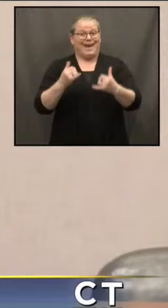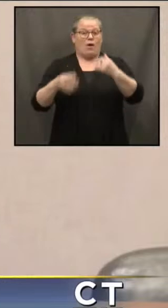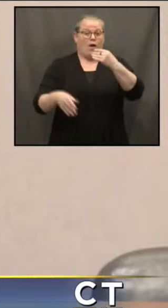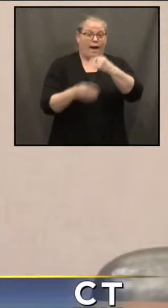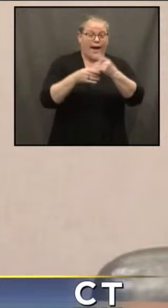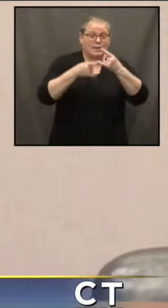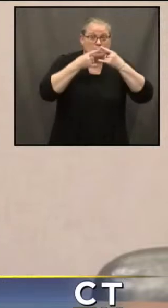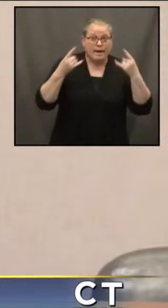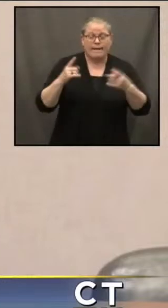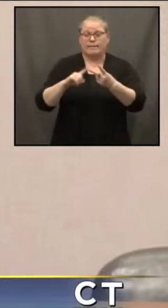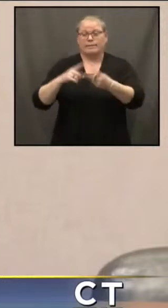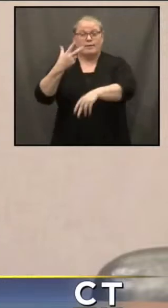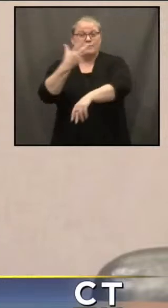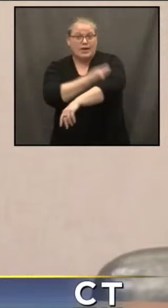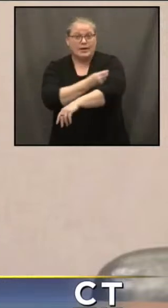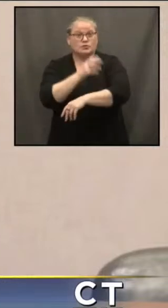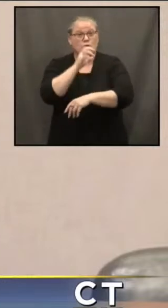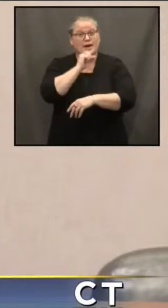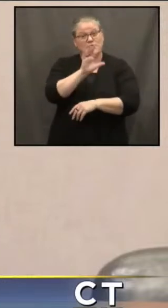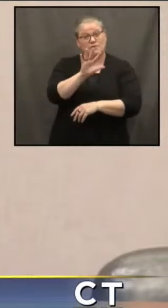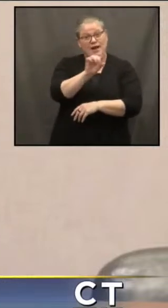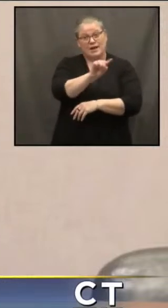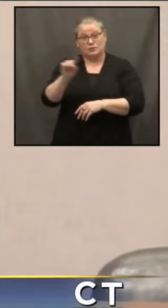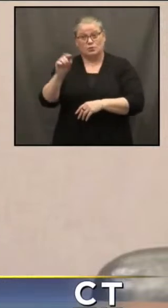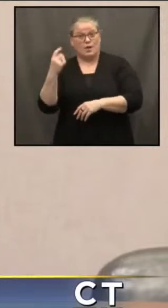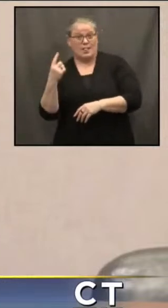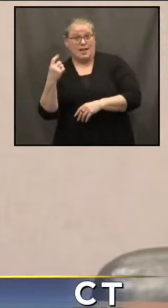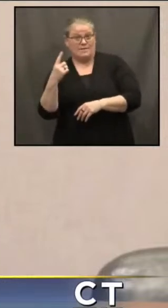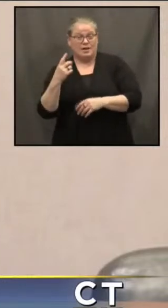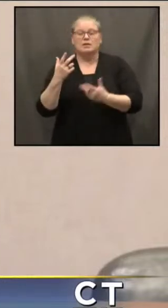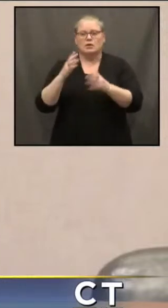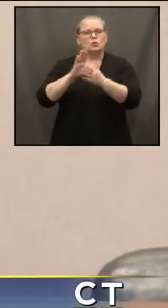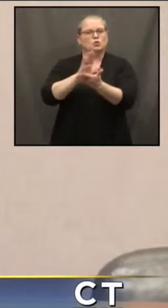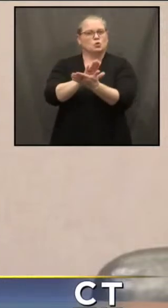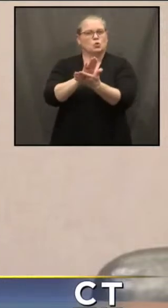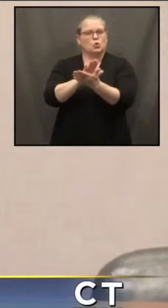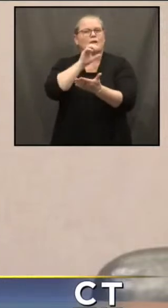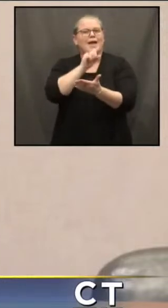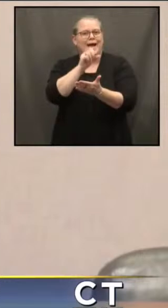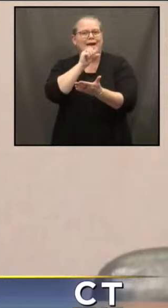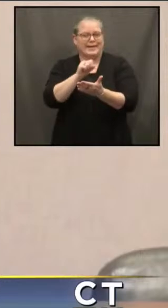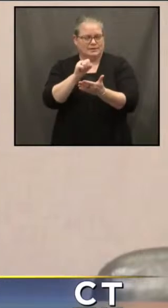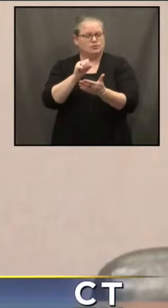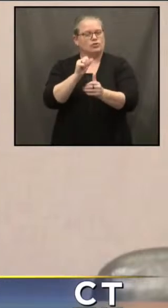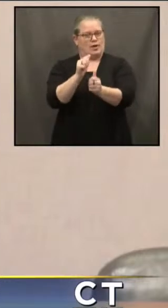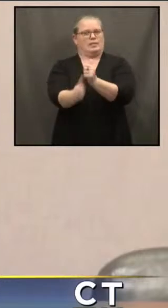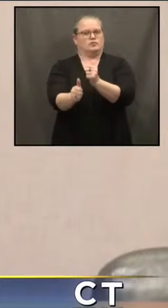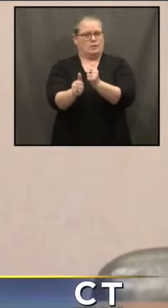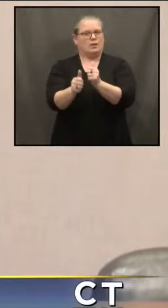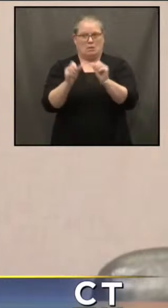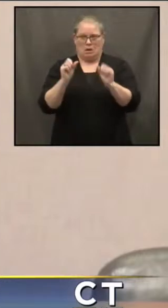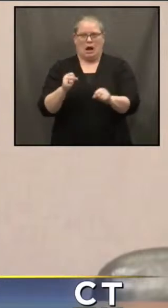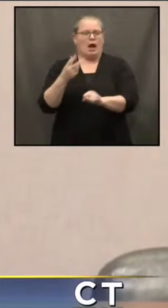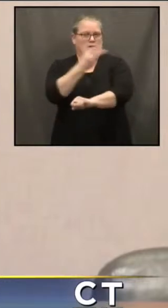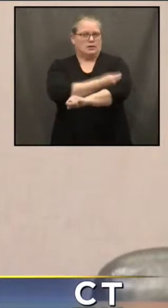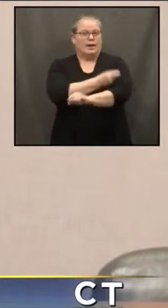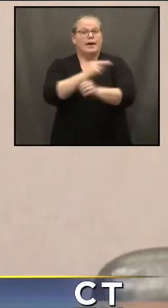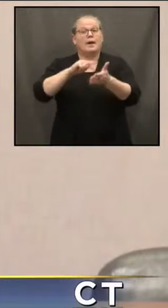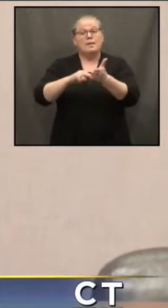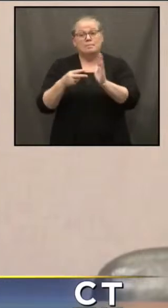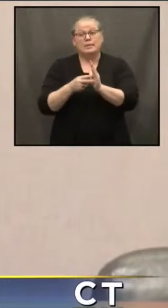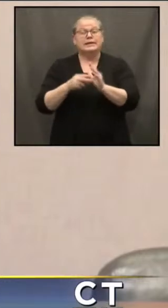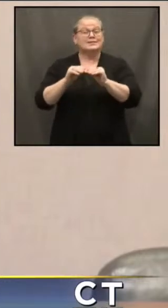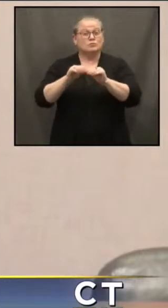all school-age children being eligible, this will be able to help mitigate the amount of spread that we have. But we are still rolling